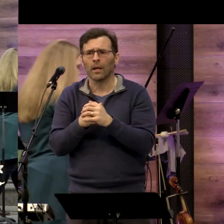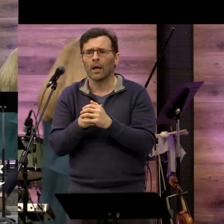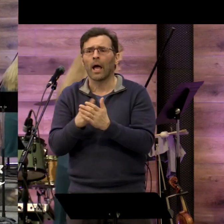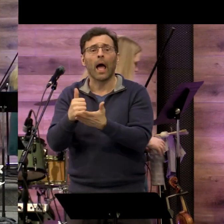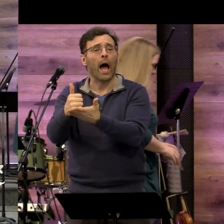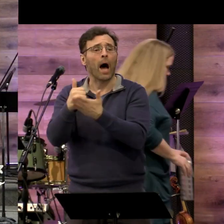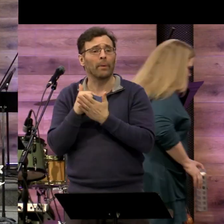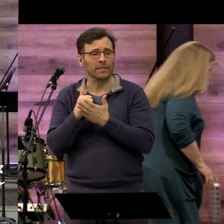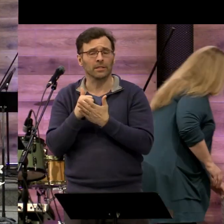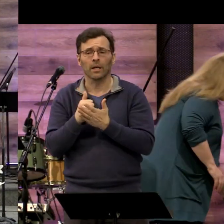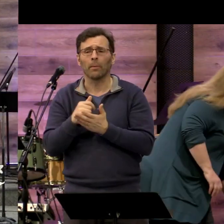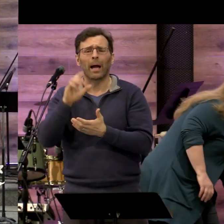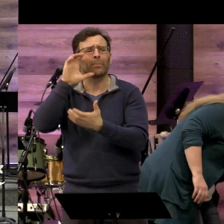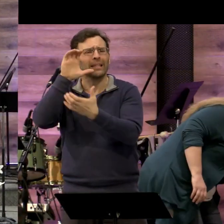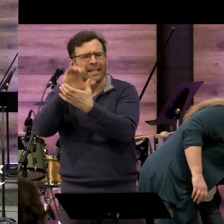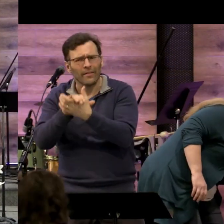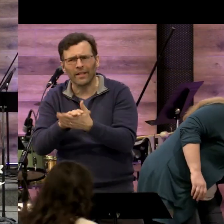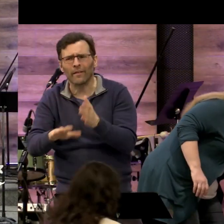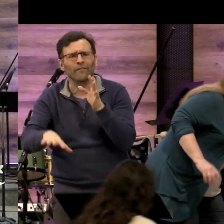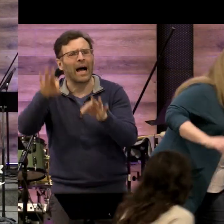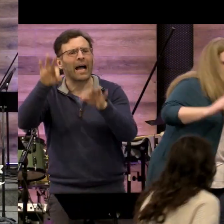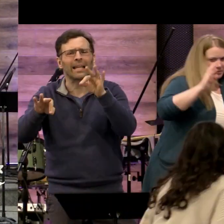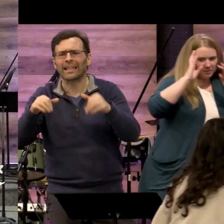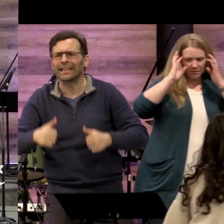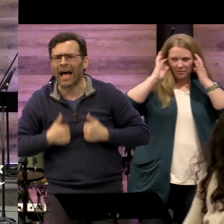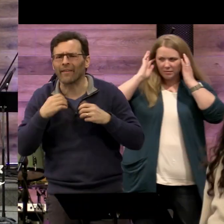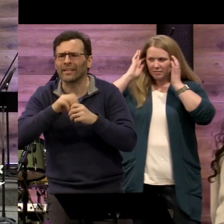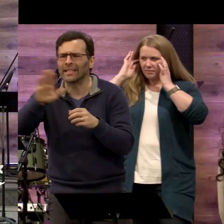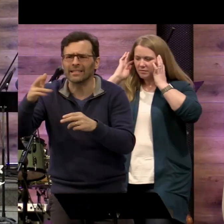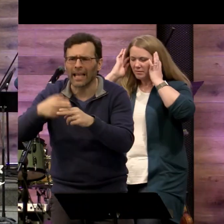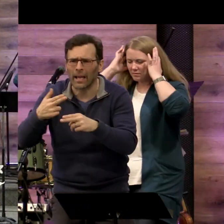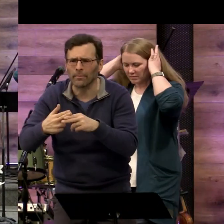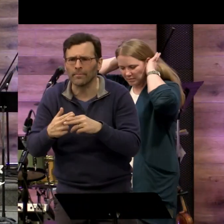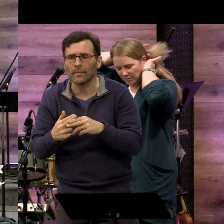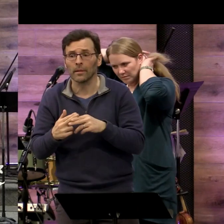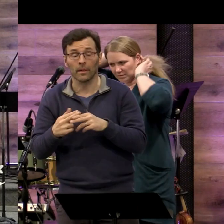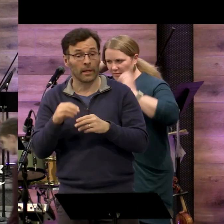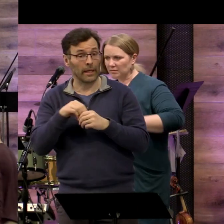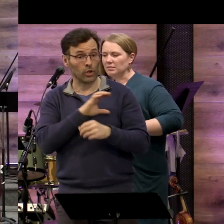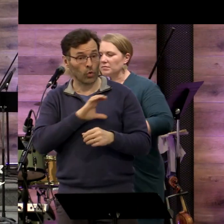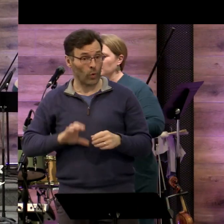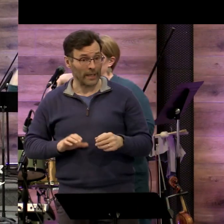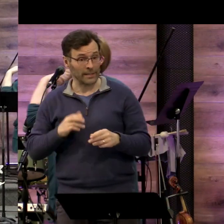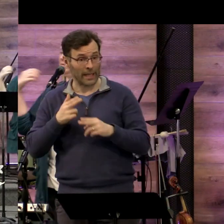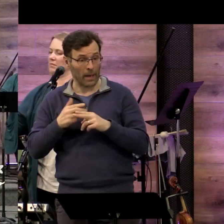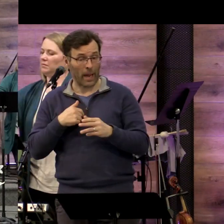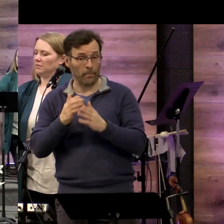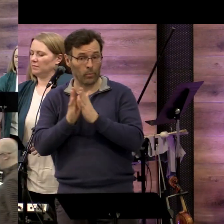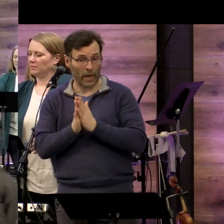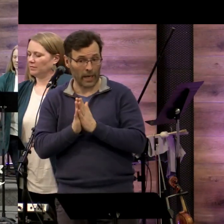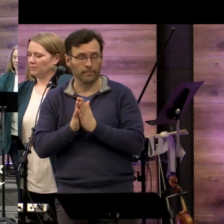by believing to find life in His name. It's in Christ's name I pray. Amen.